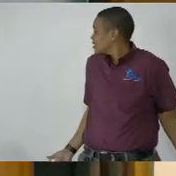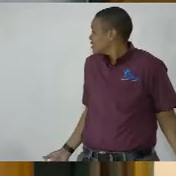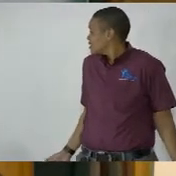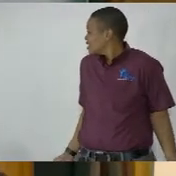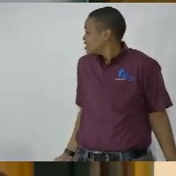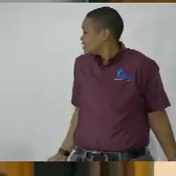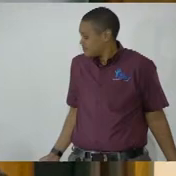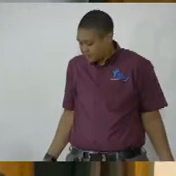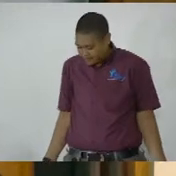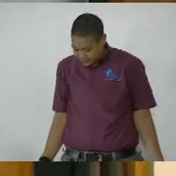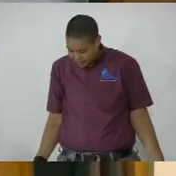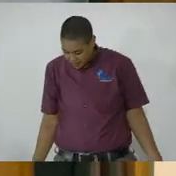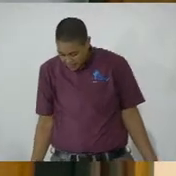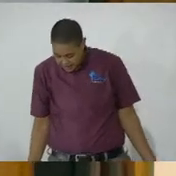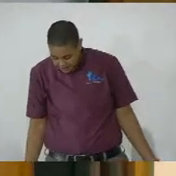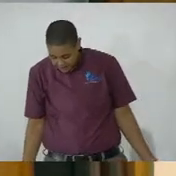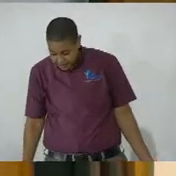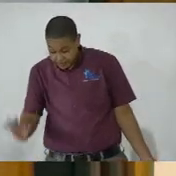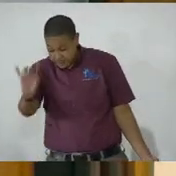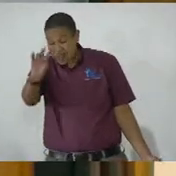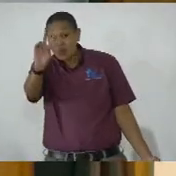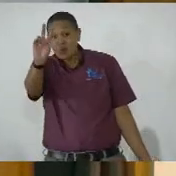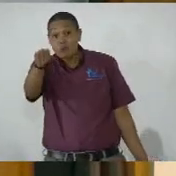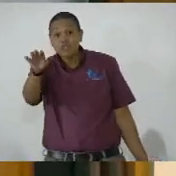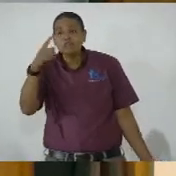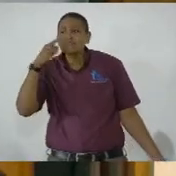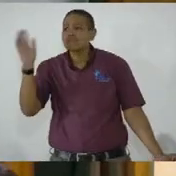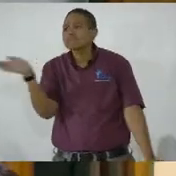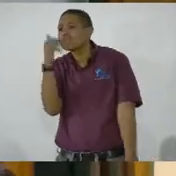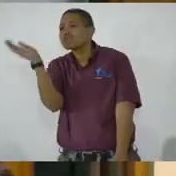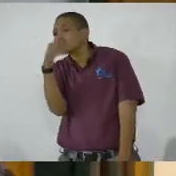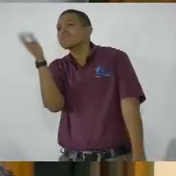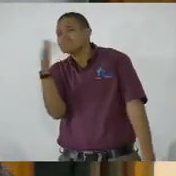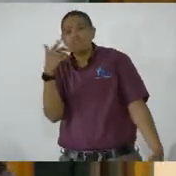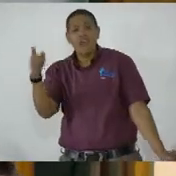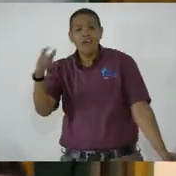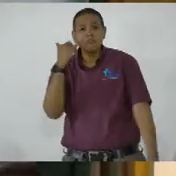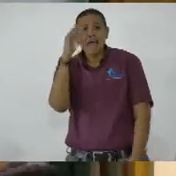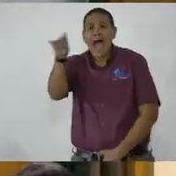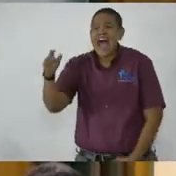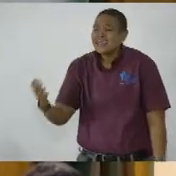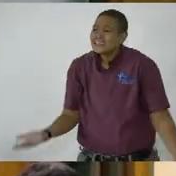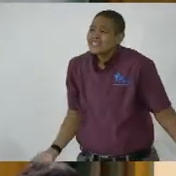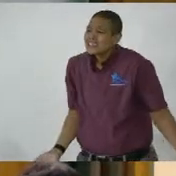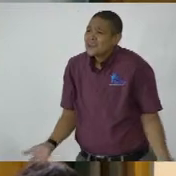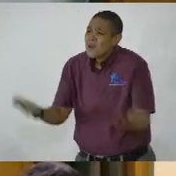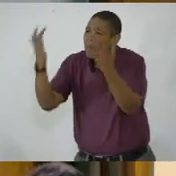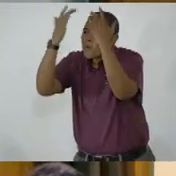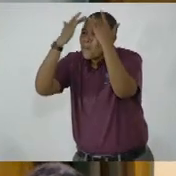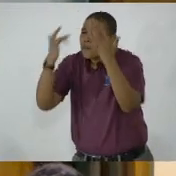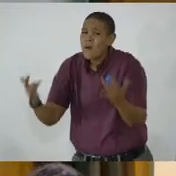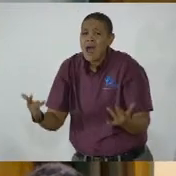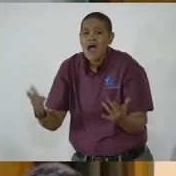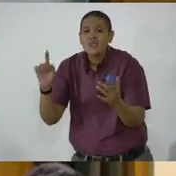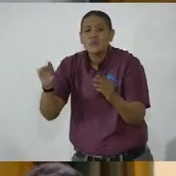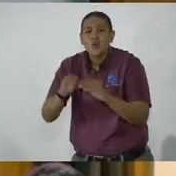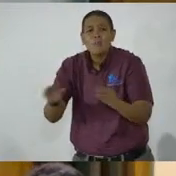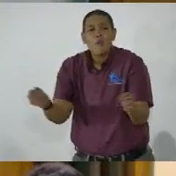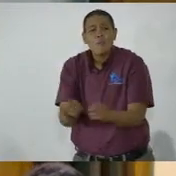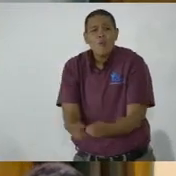I mean, when you have something like that, you ask the question, why is it not being used more?